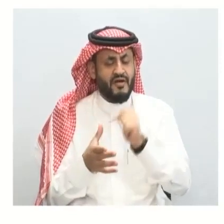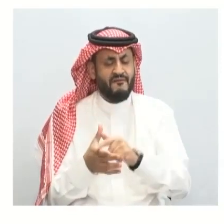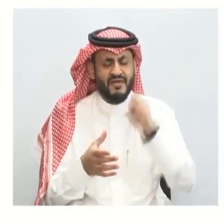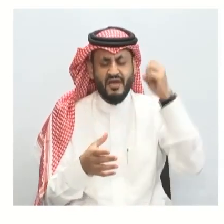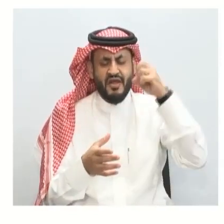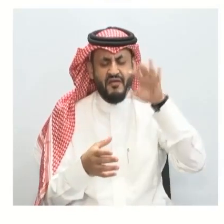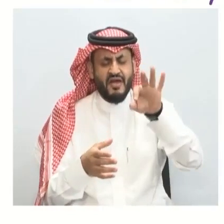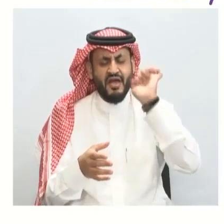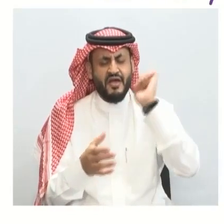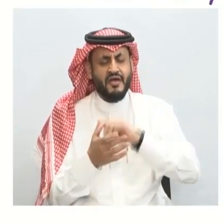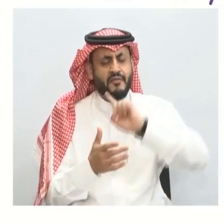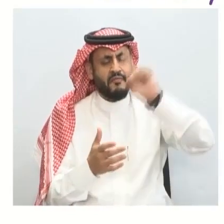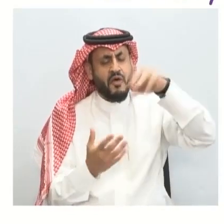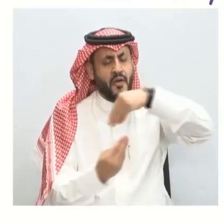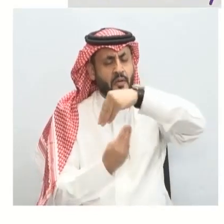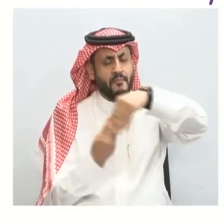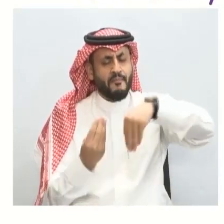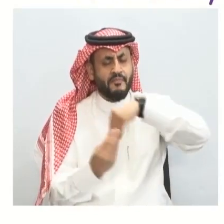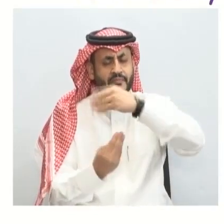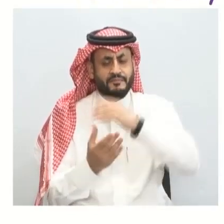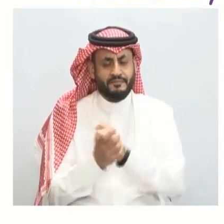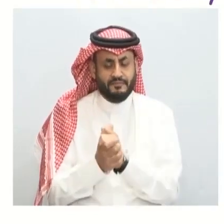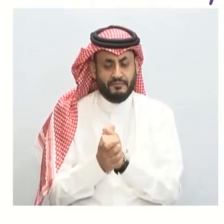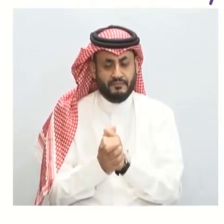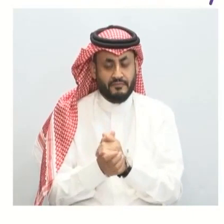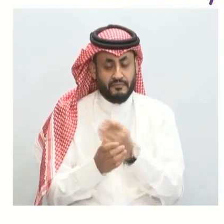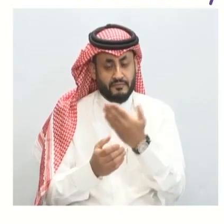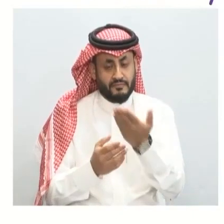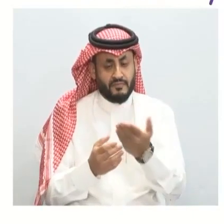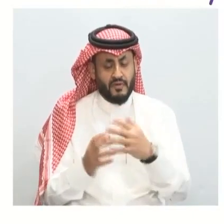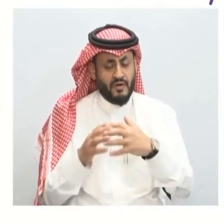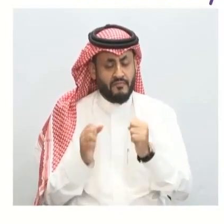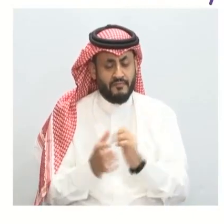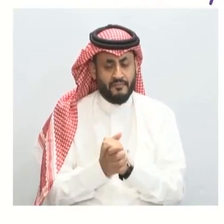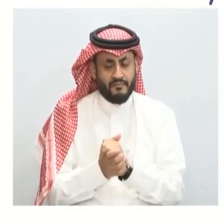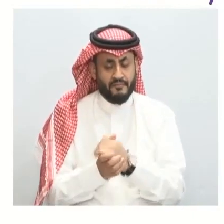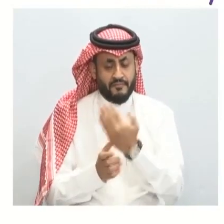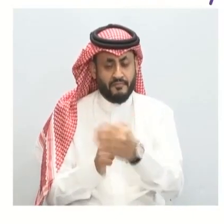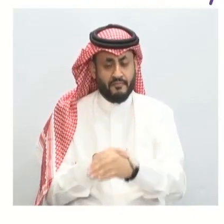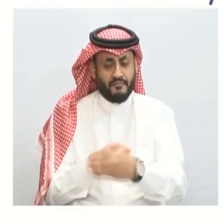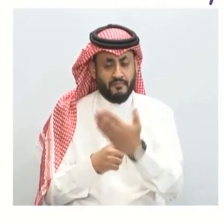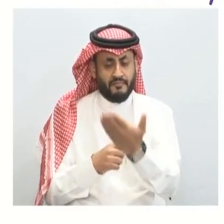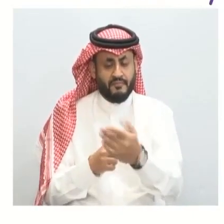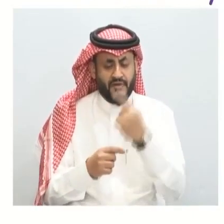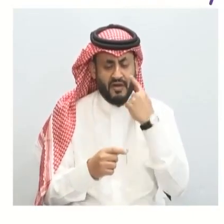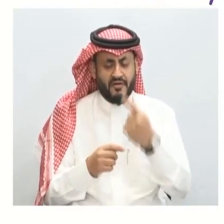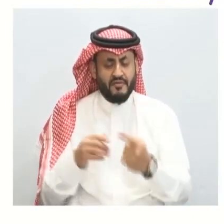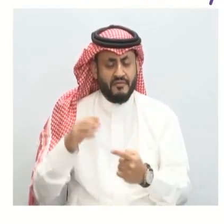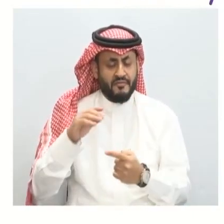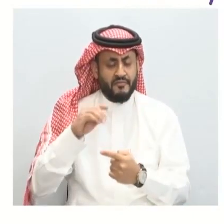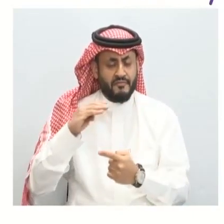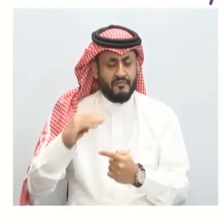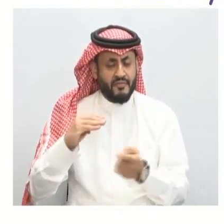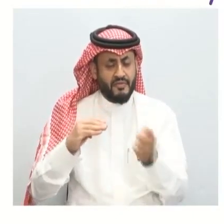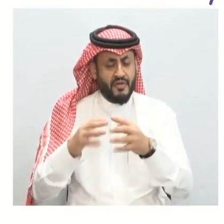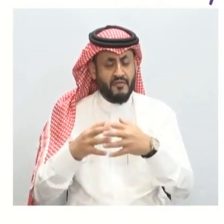from other planets? And also, you are going to look for vocabulary. So search for the answer here for the question and